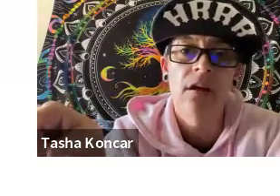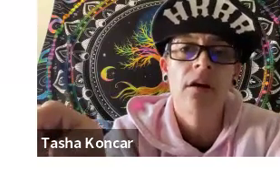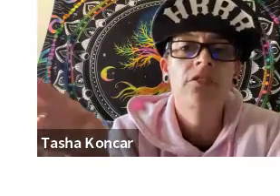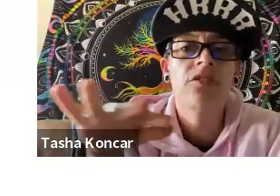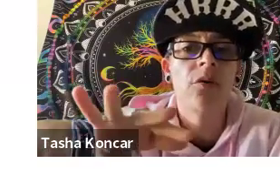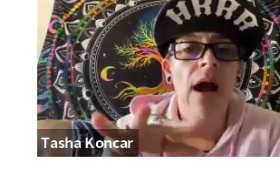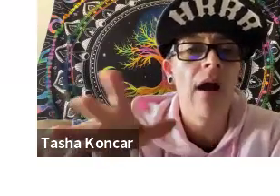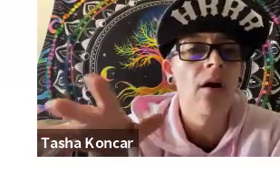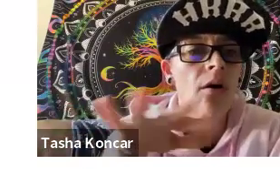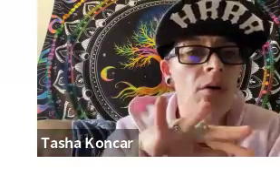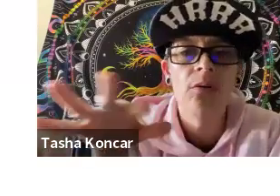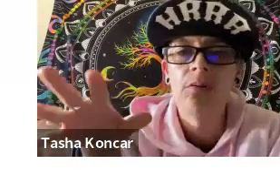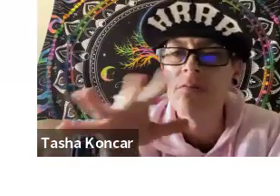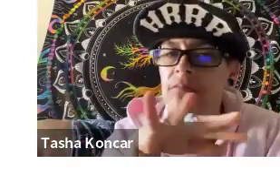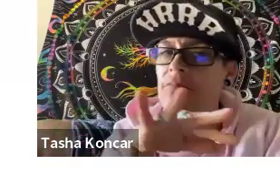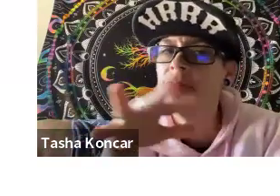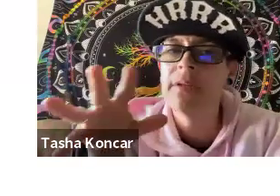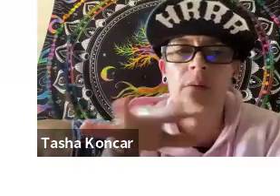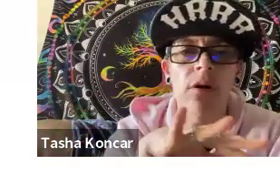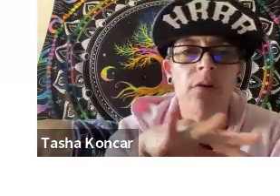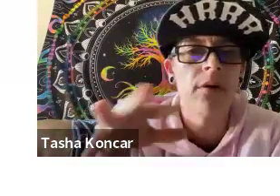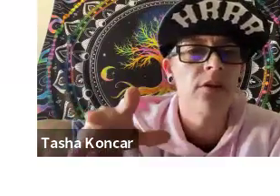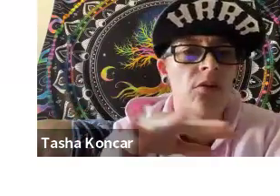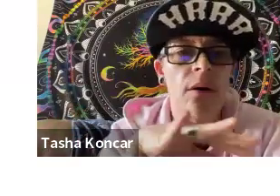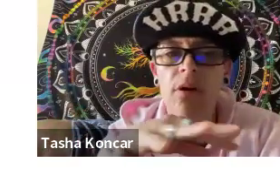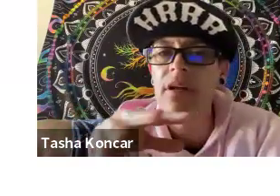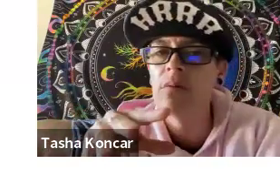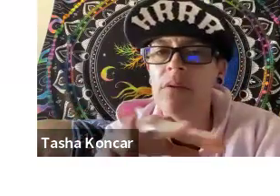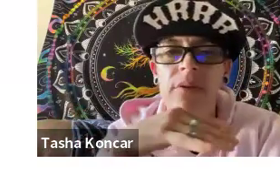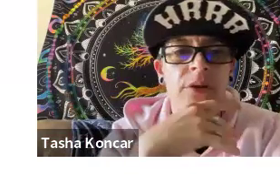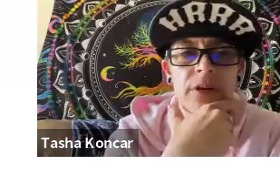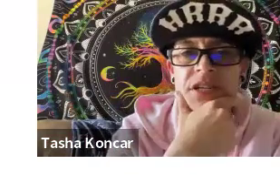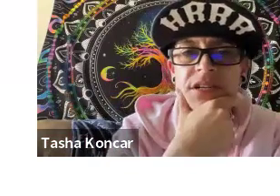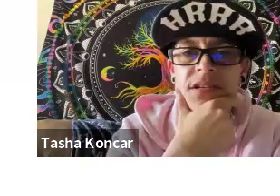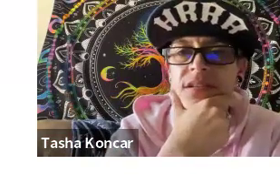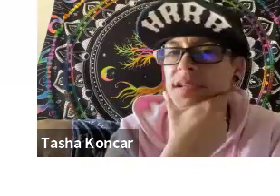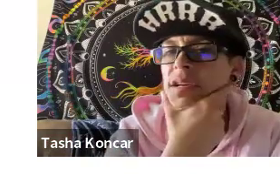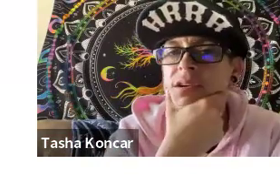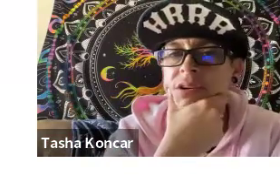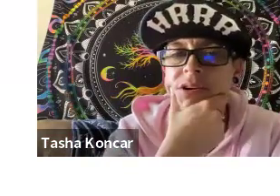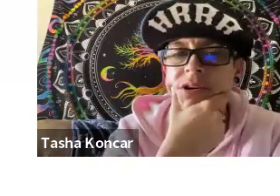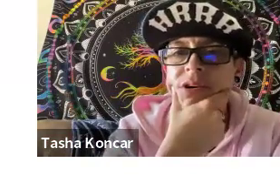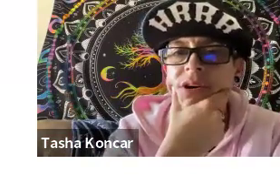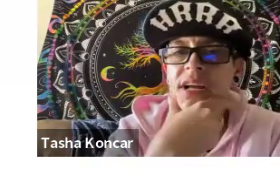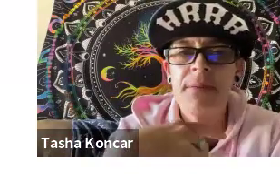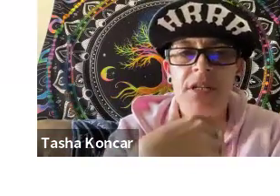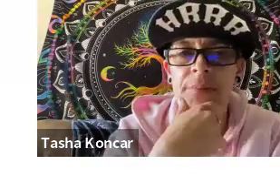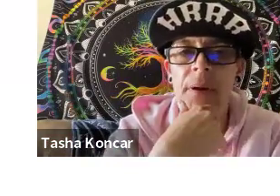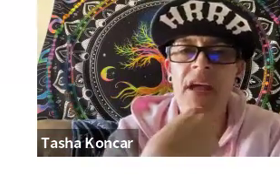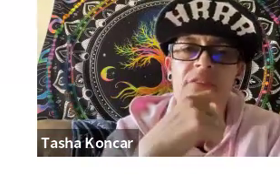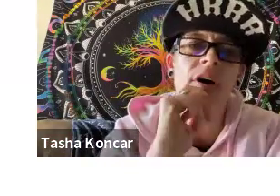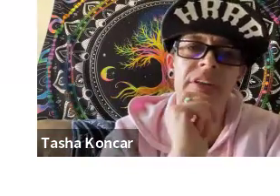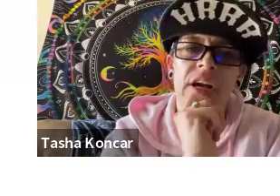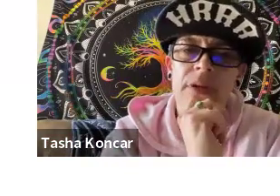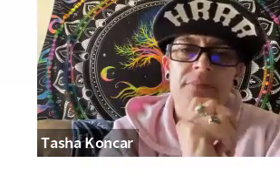County. So how would that work with who I'm working with the regions? Especially with